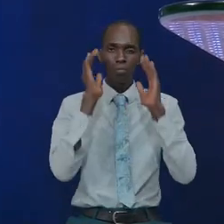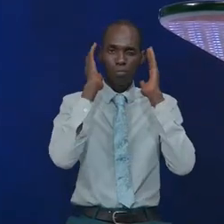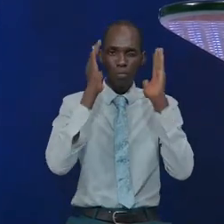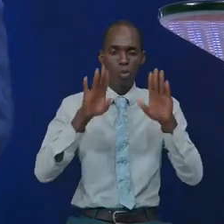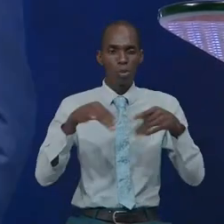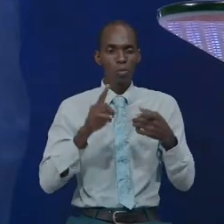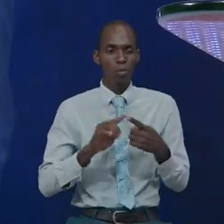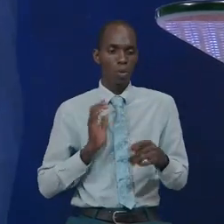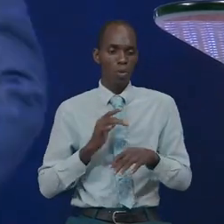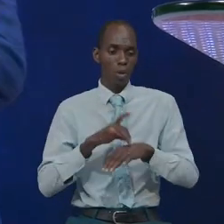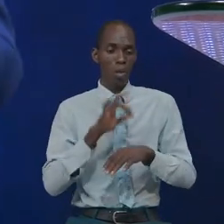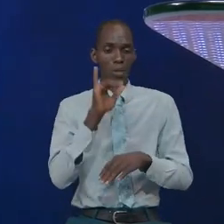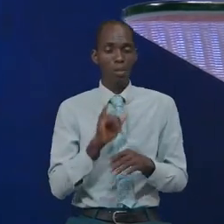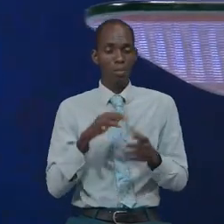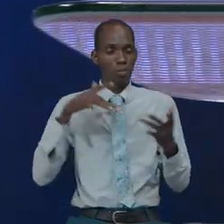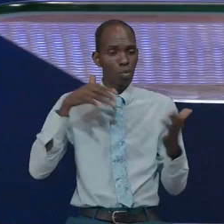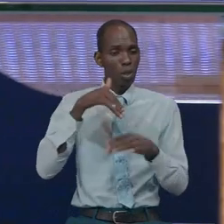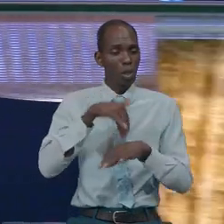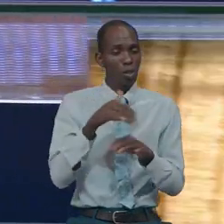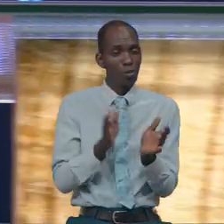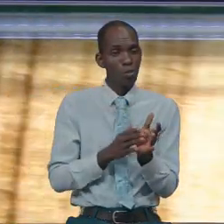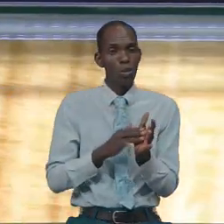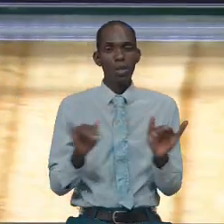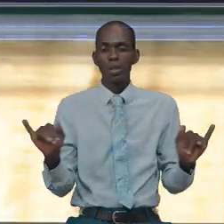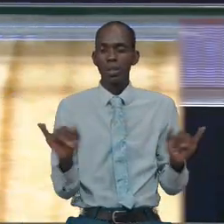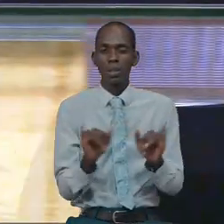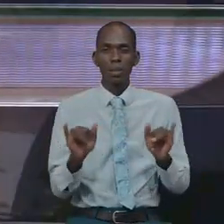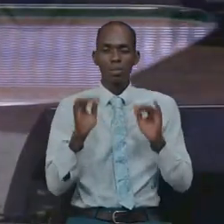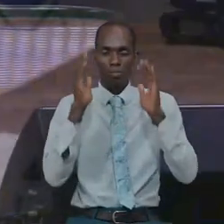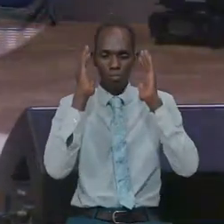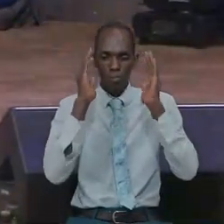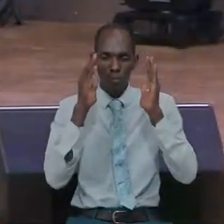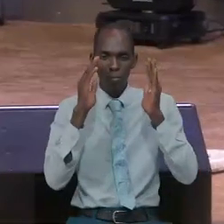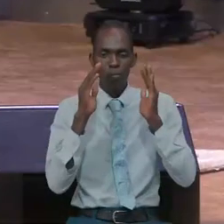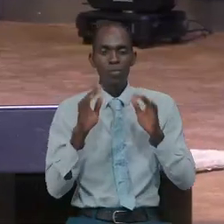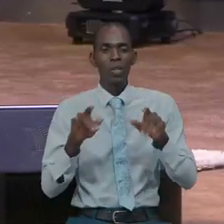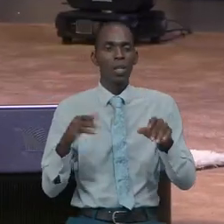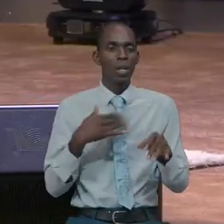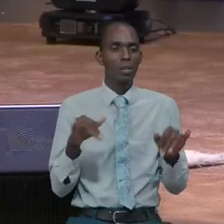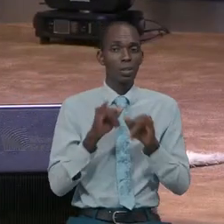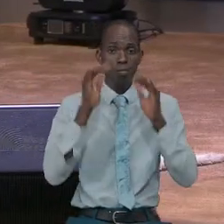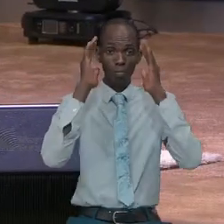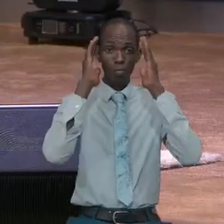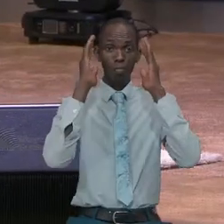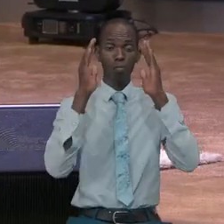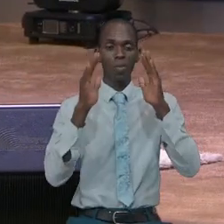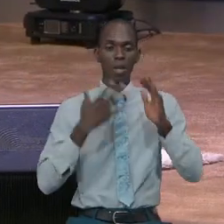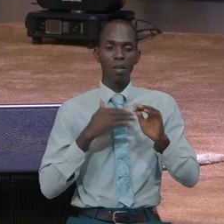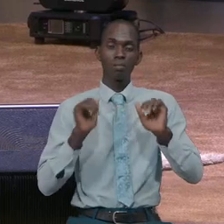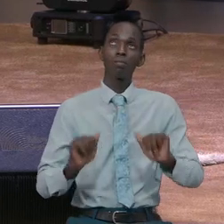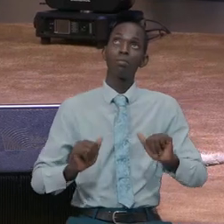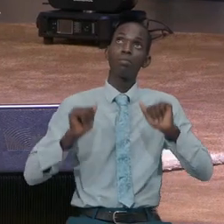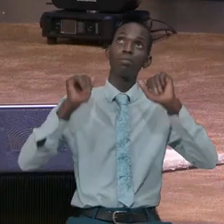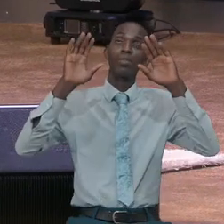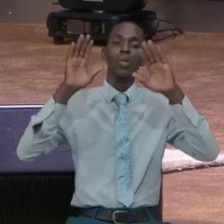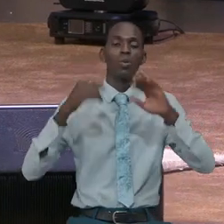earthly studies and what school, that same consideration and concentration and commitment we